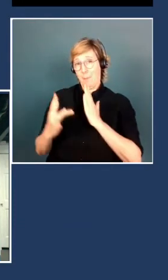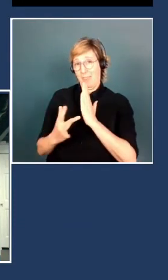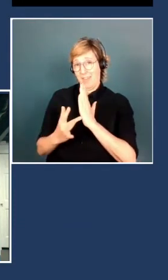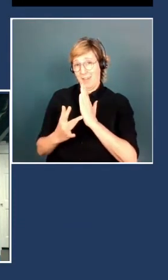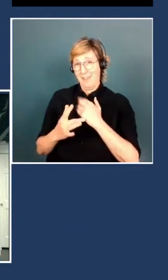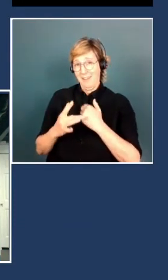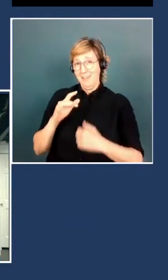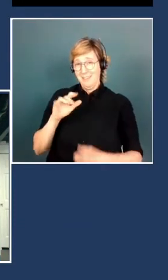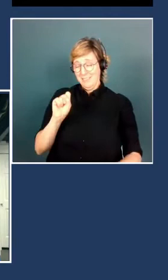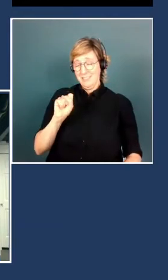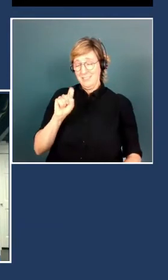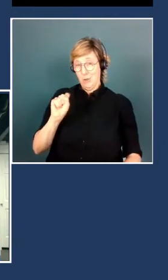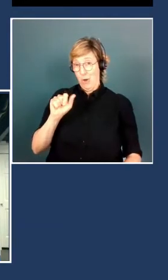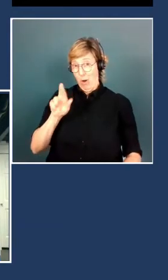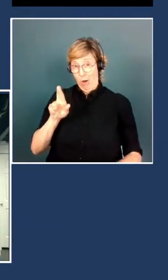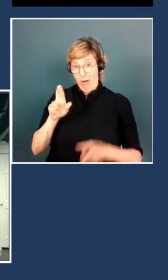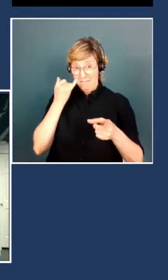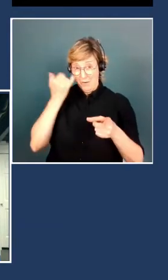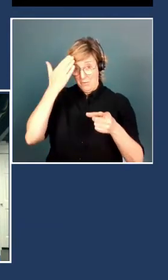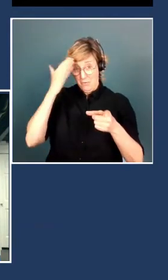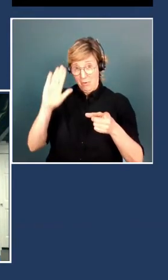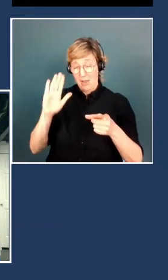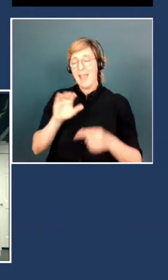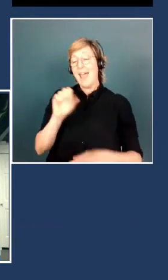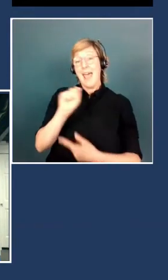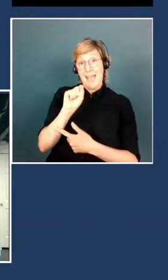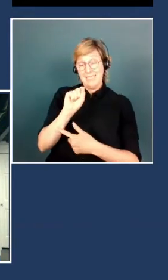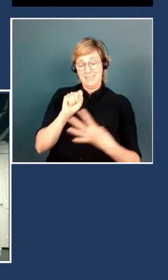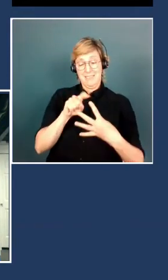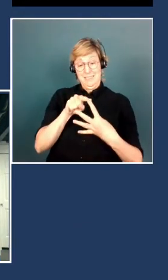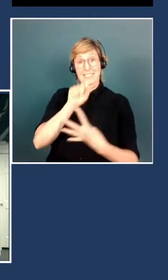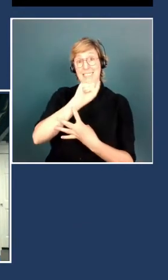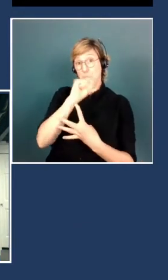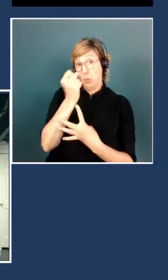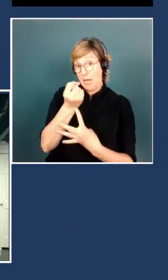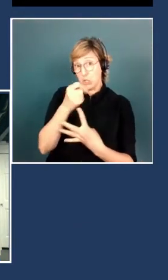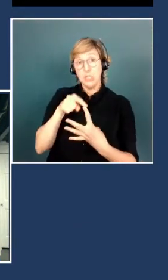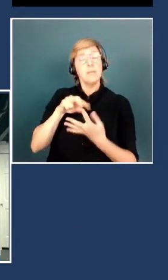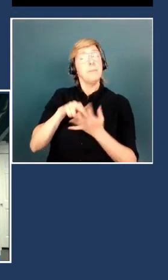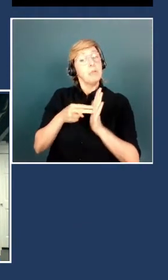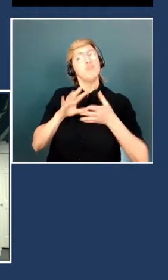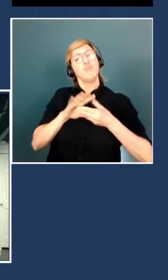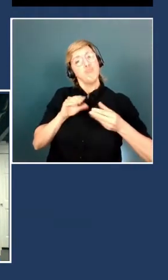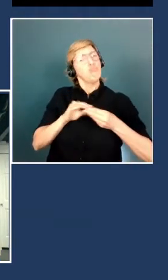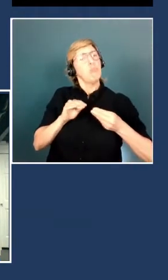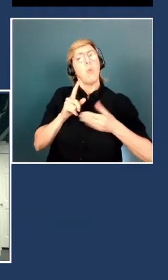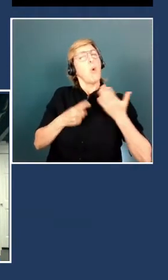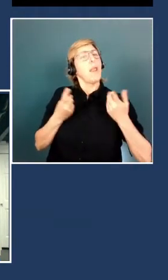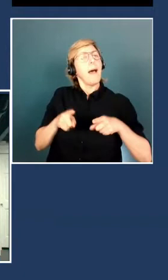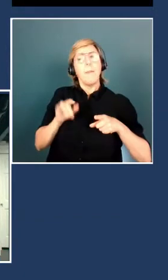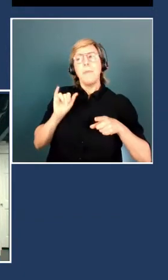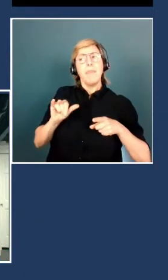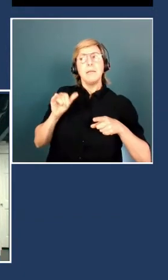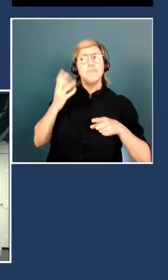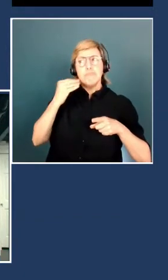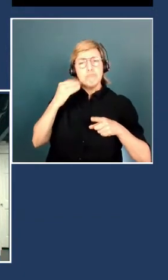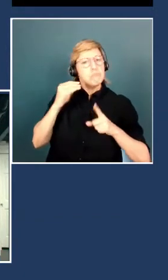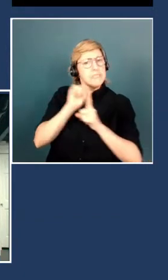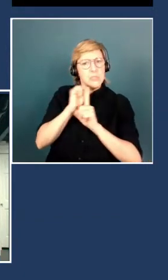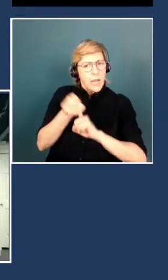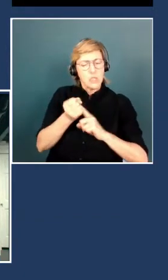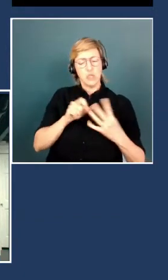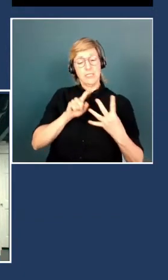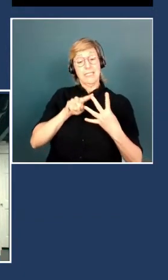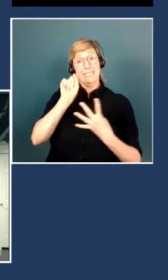method, basically the S stands for the situation. So what was the situation that you're in? T stands for